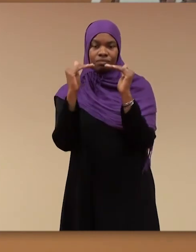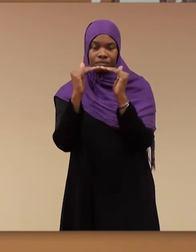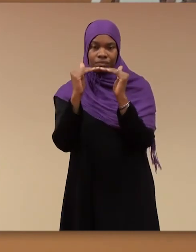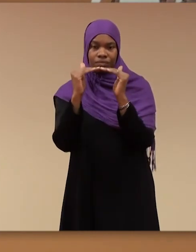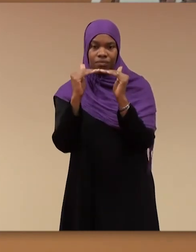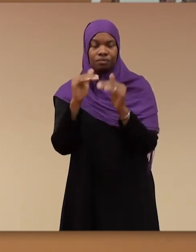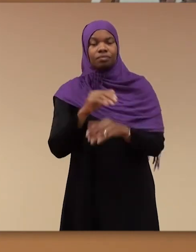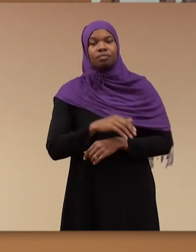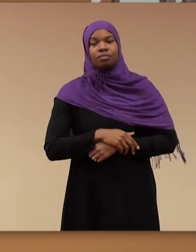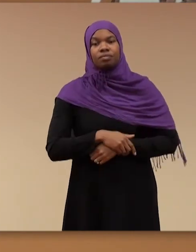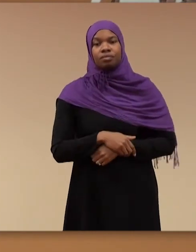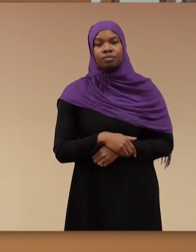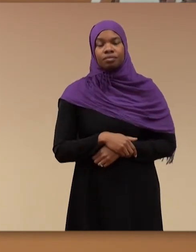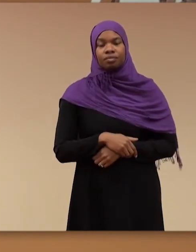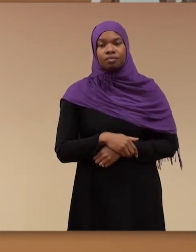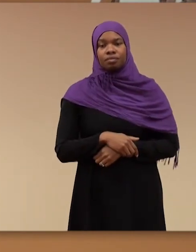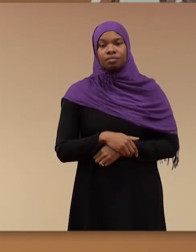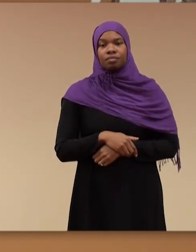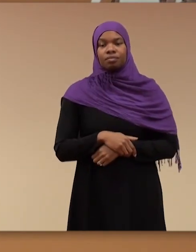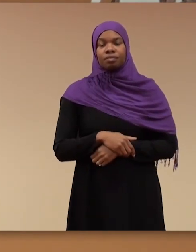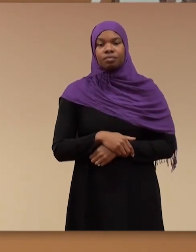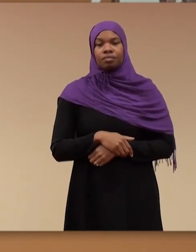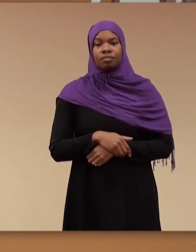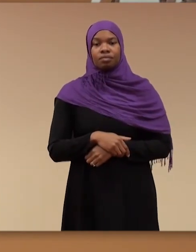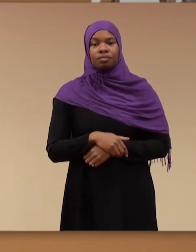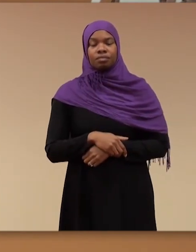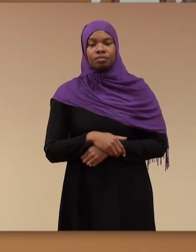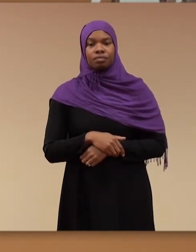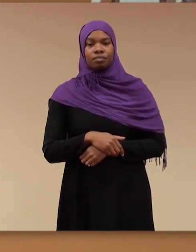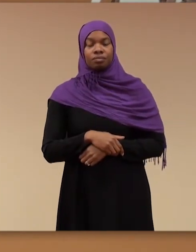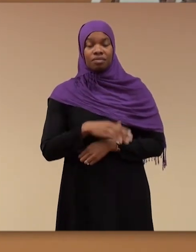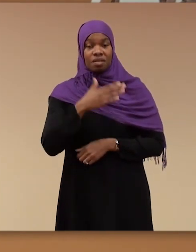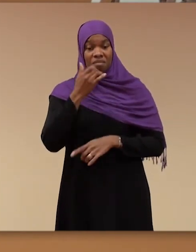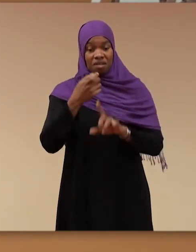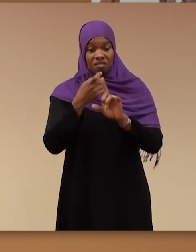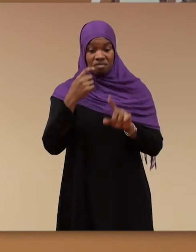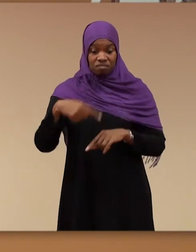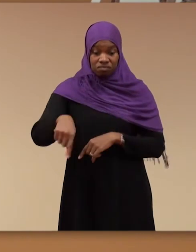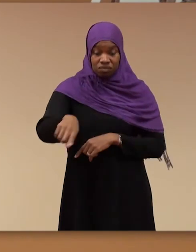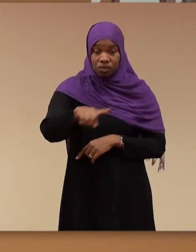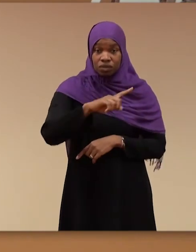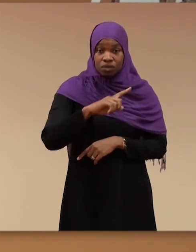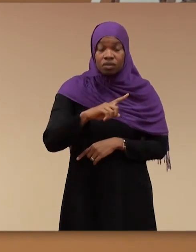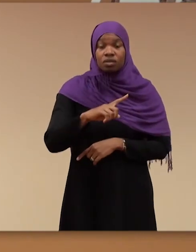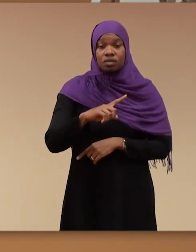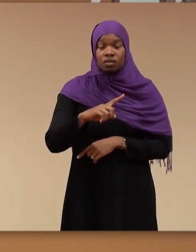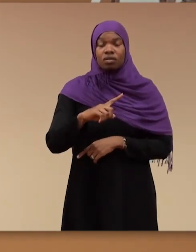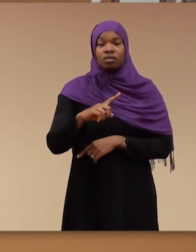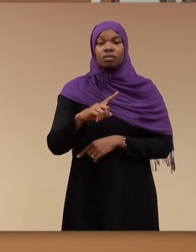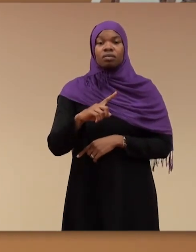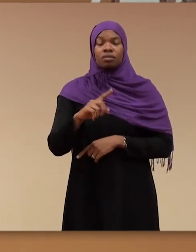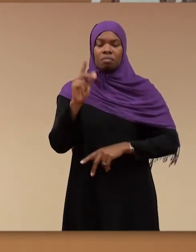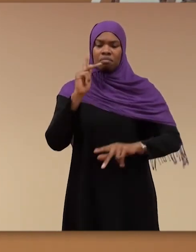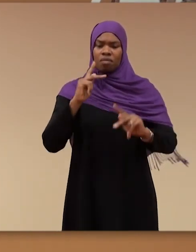And the best among you is the most God-fearing, the most righteous person.